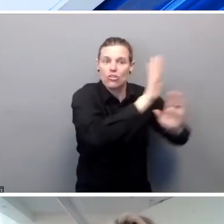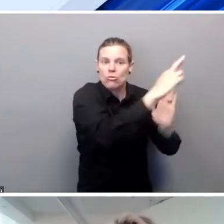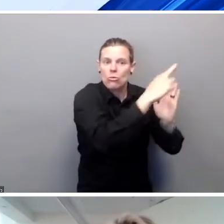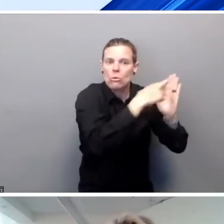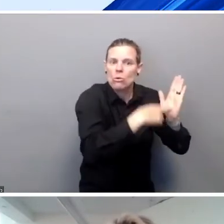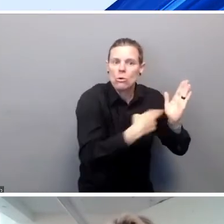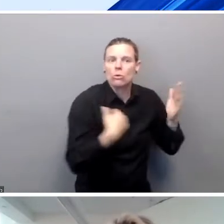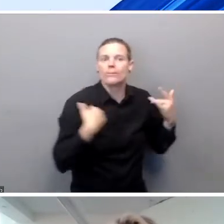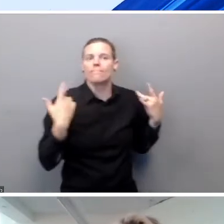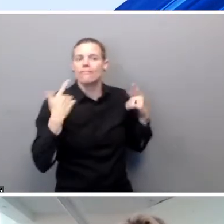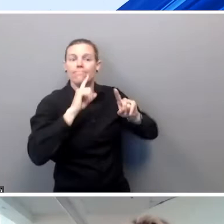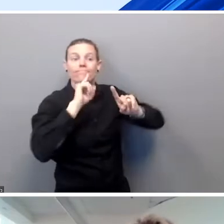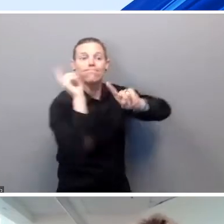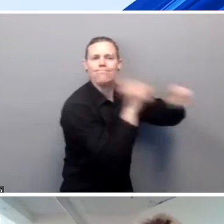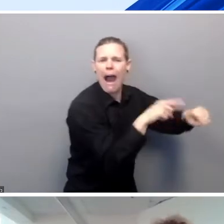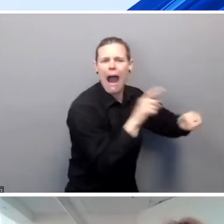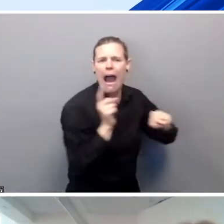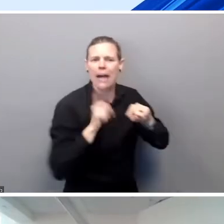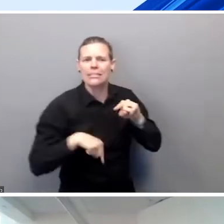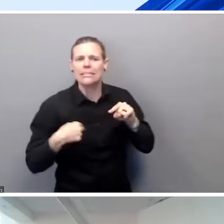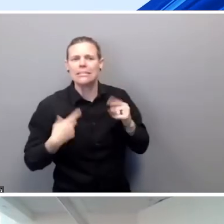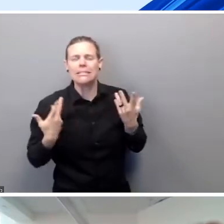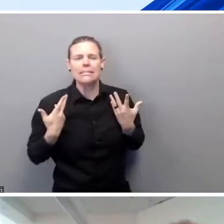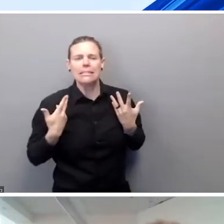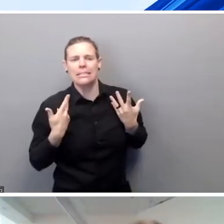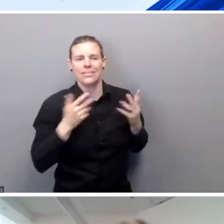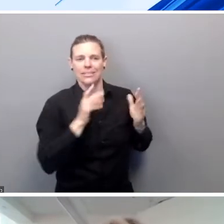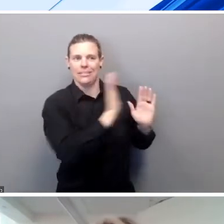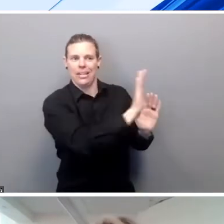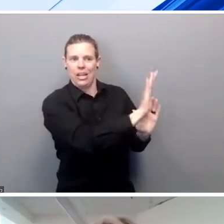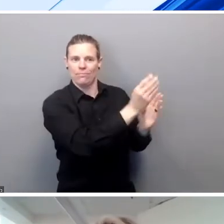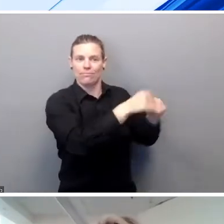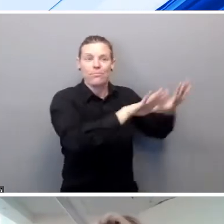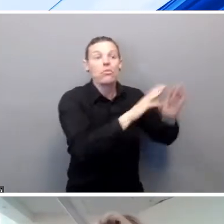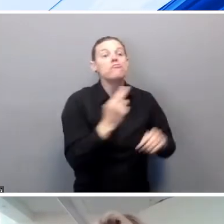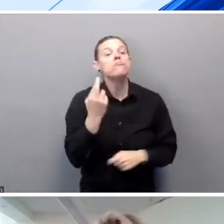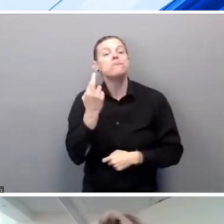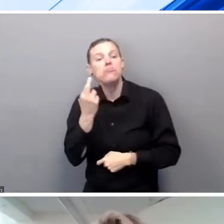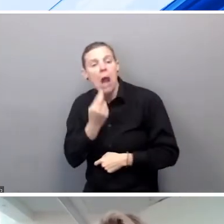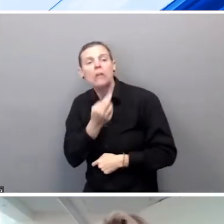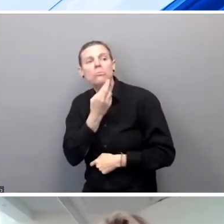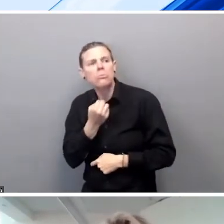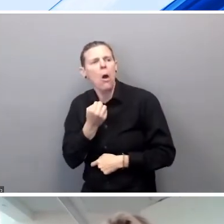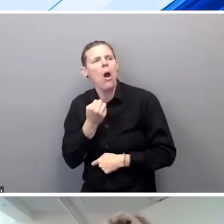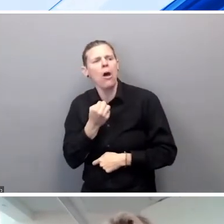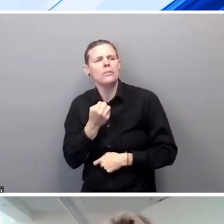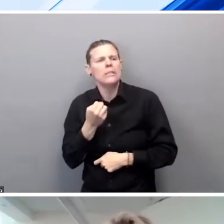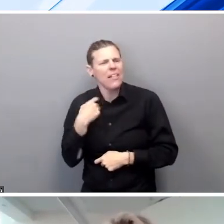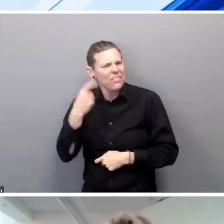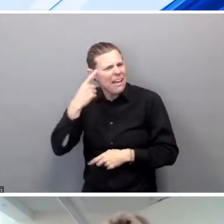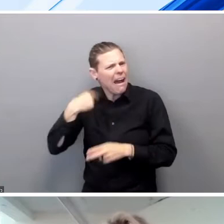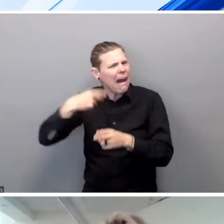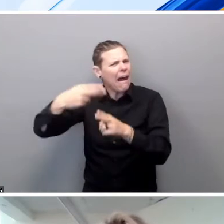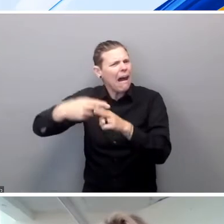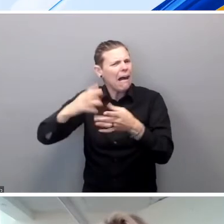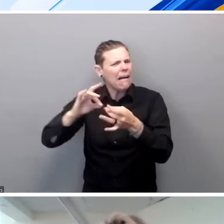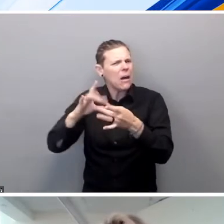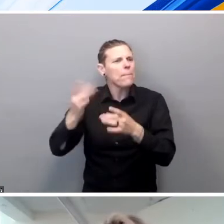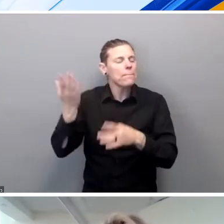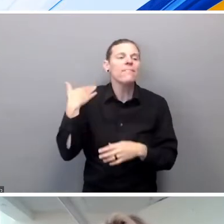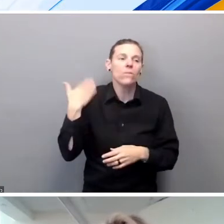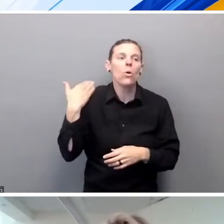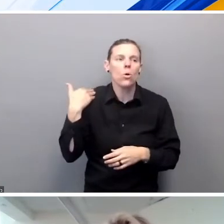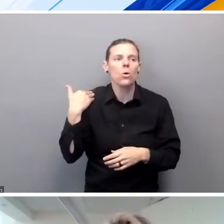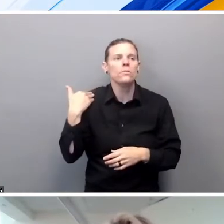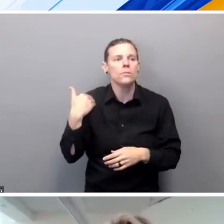Restaurants, I'm more, I think you've heard me say on these press conferences, I'm much more interested in something that we can all live with for the next 2 to